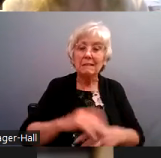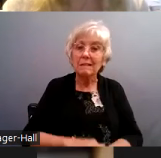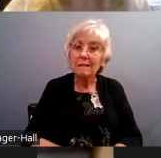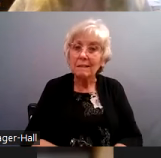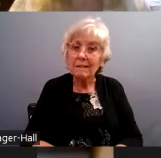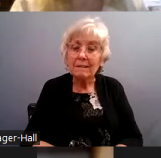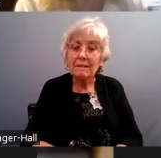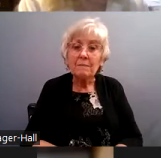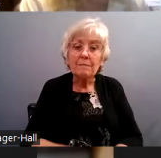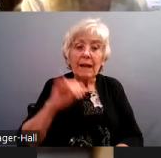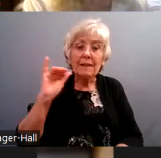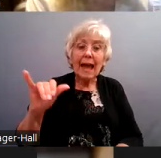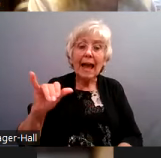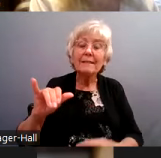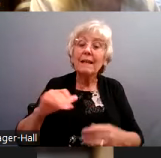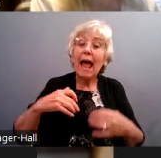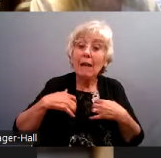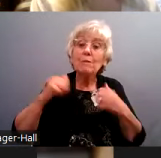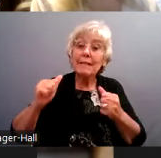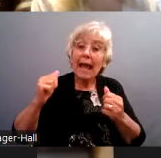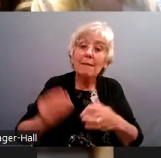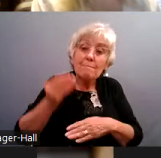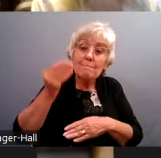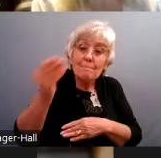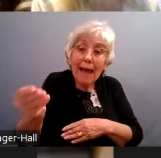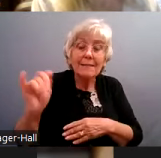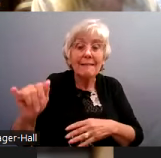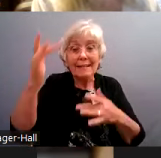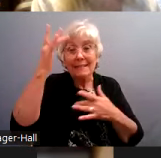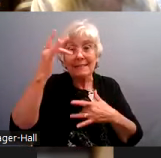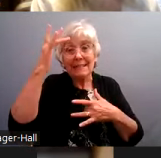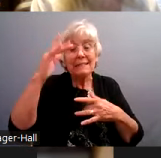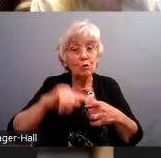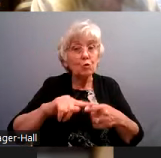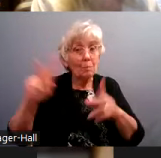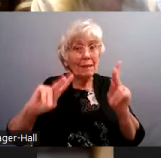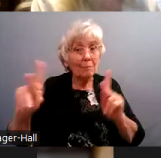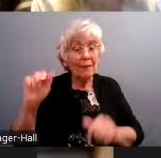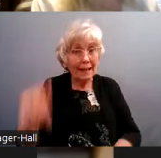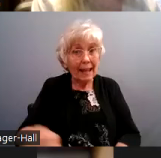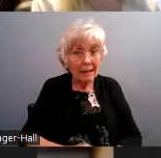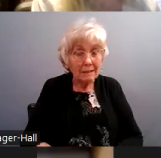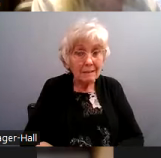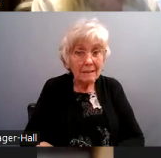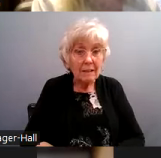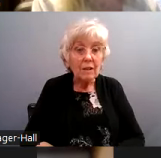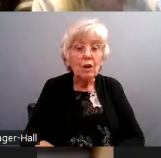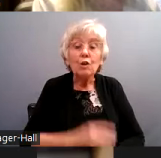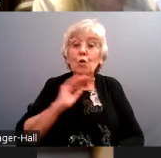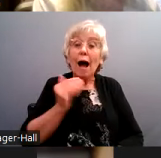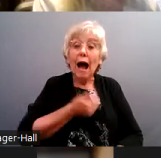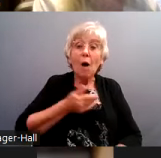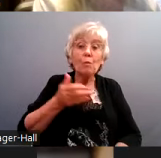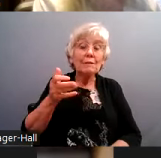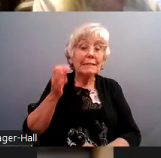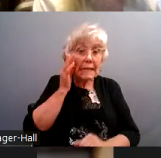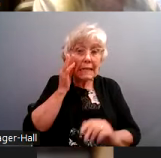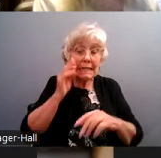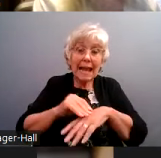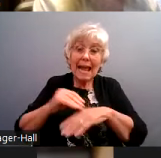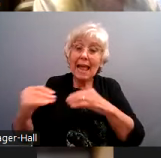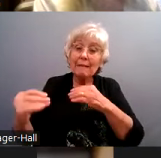that an animal can pass to people. So when our skin is directly exposed to them, we can catch it as well. So that's going to